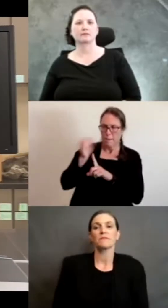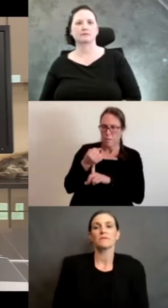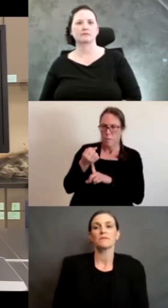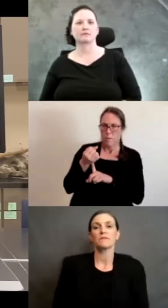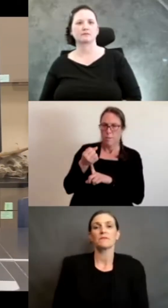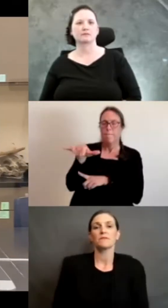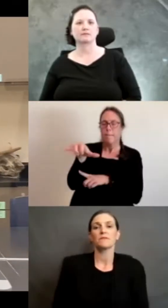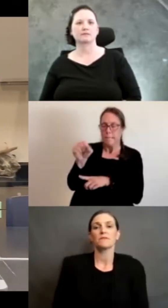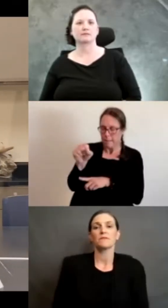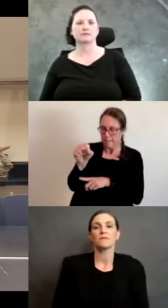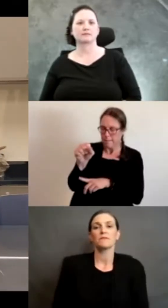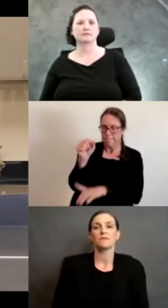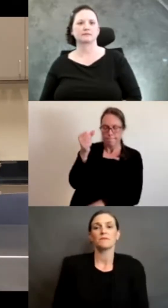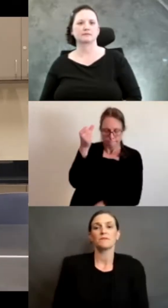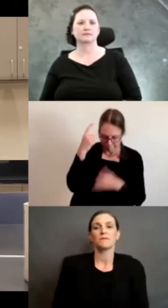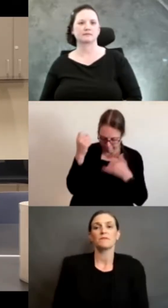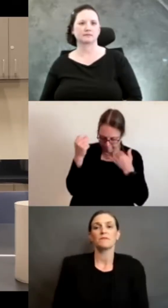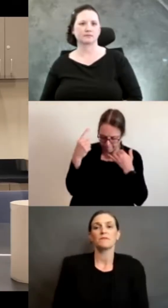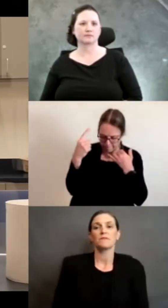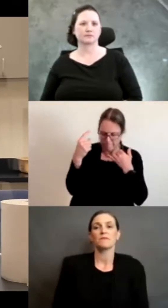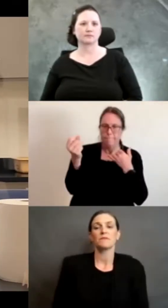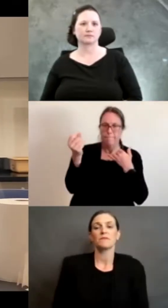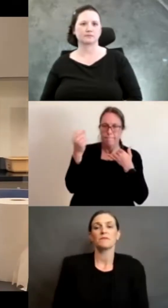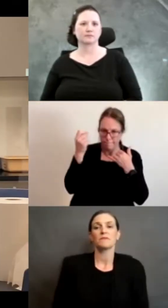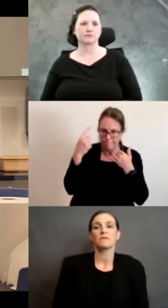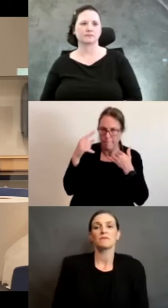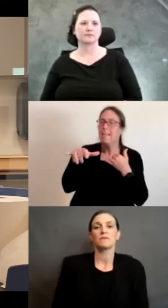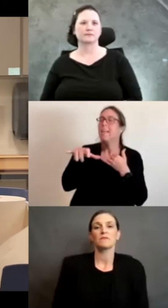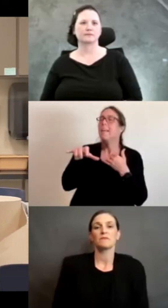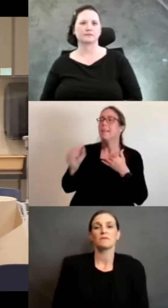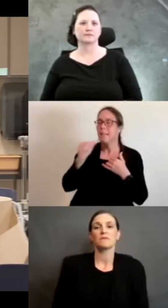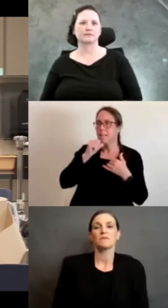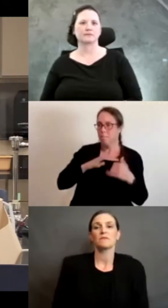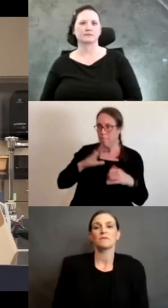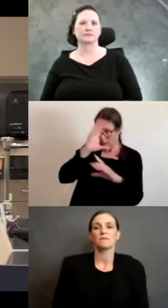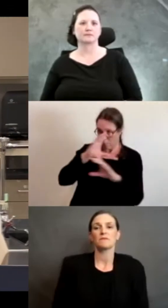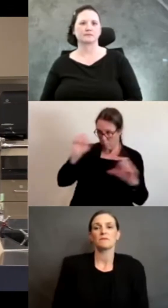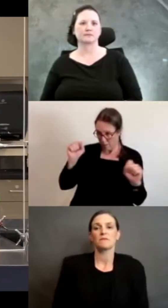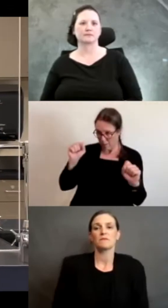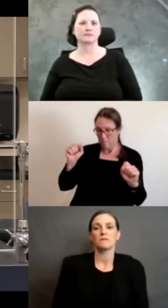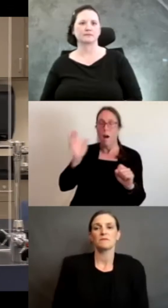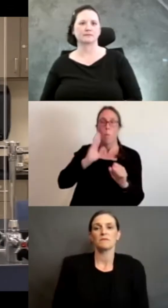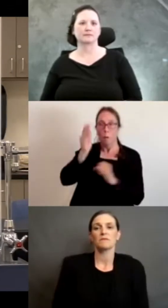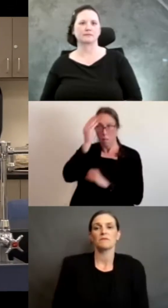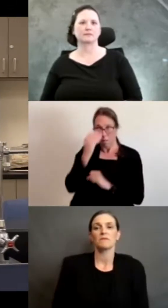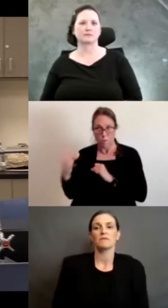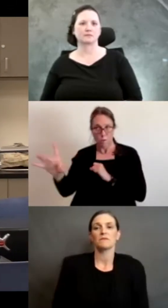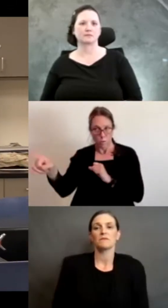Yes, understood. Yes, Madam President. You'll be the first to know.